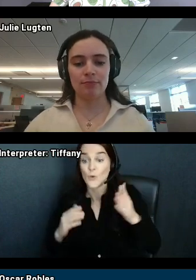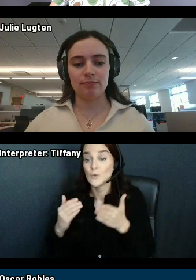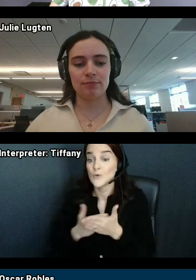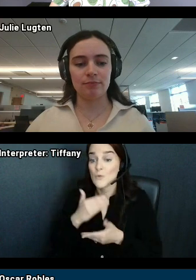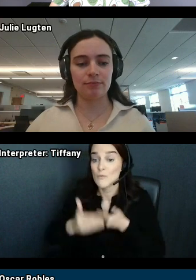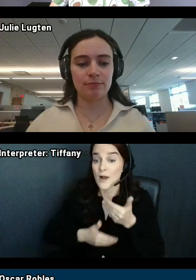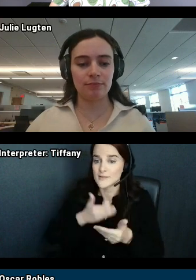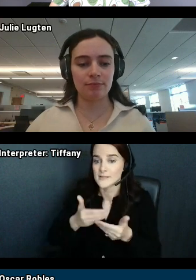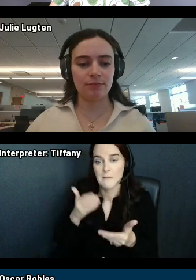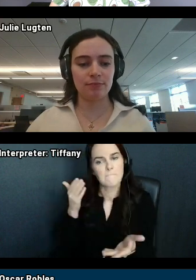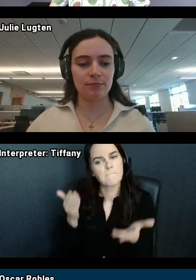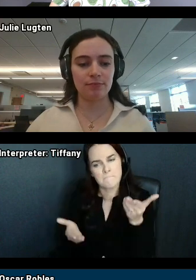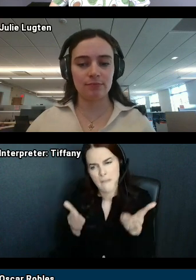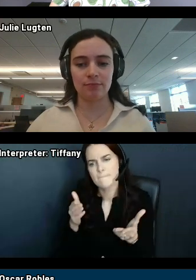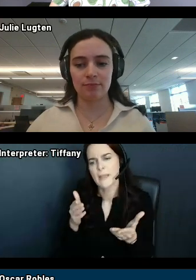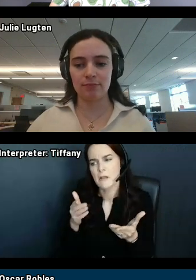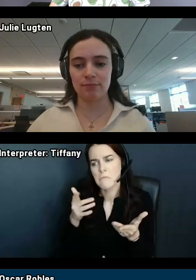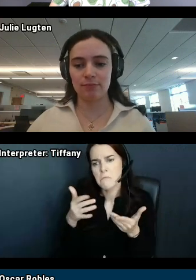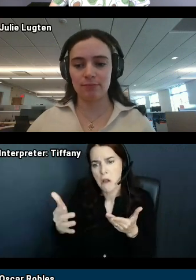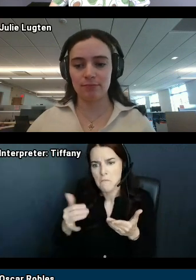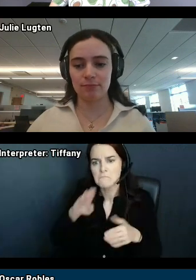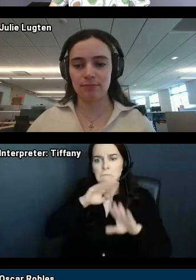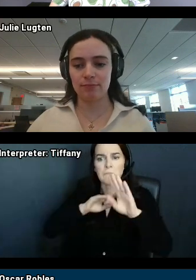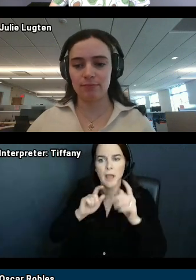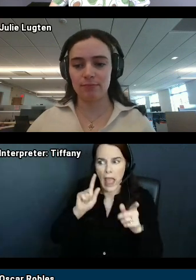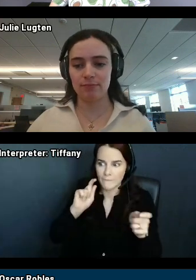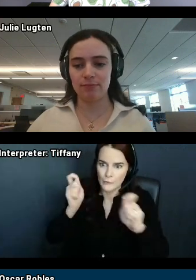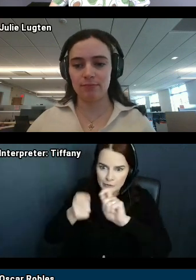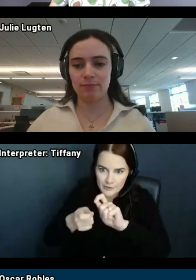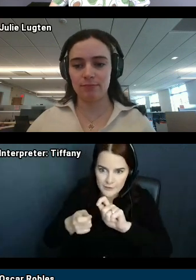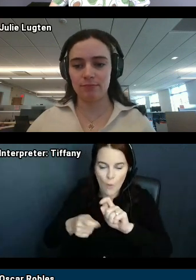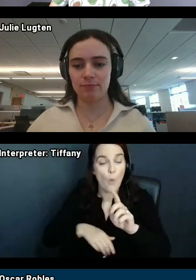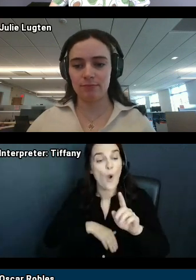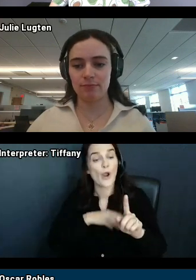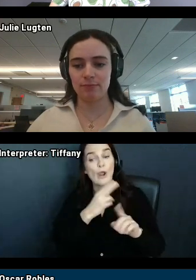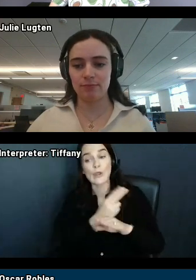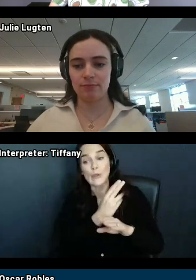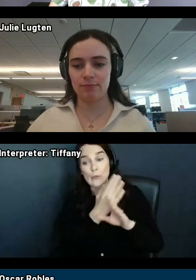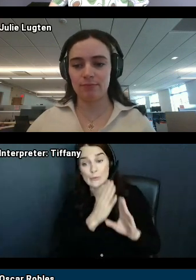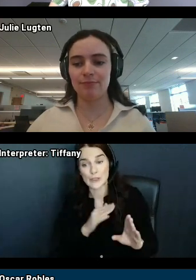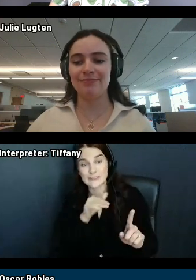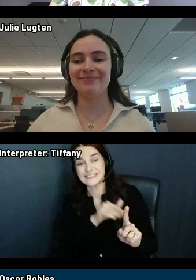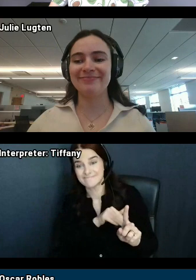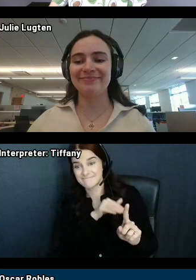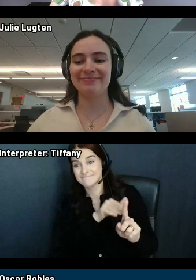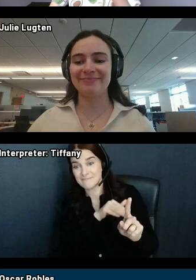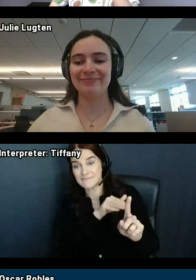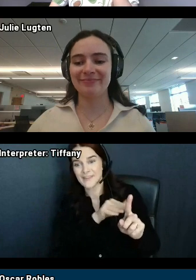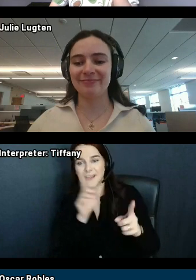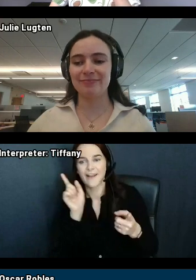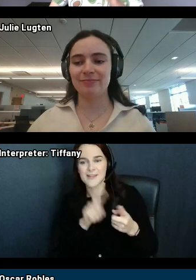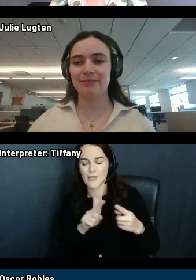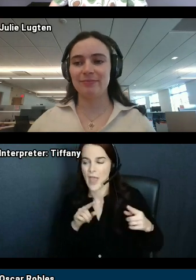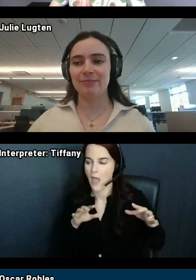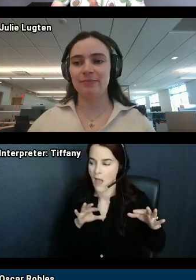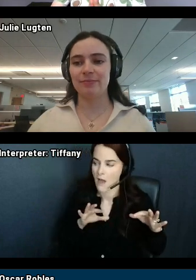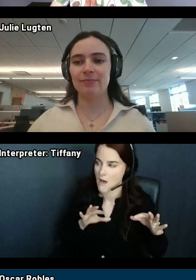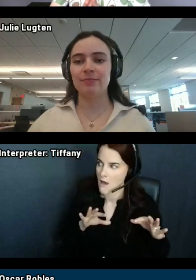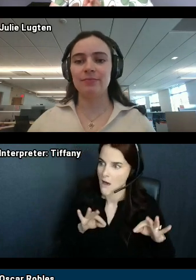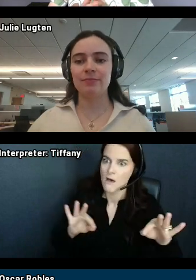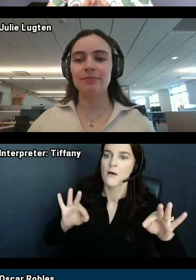adjustments in the real world, or users may need to be reminded until the new process catches on.